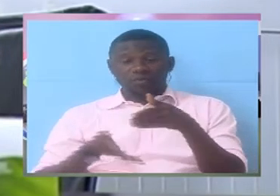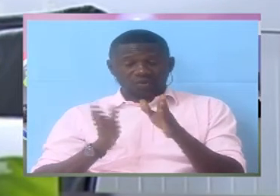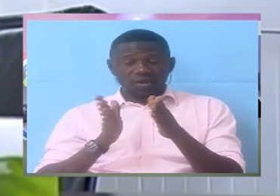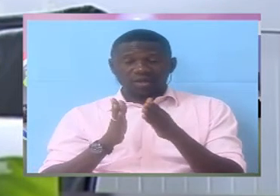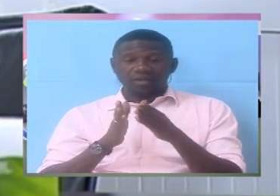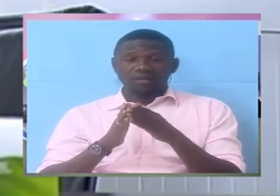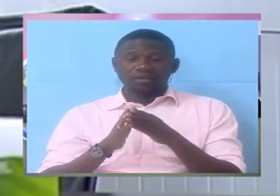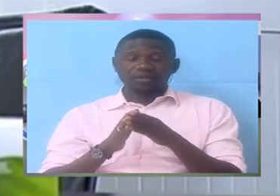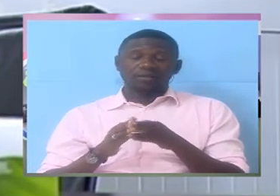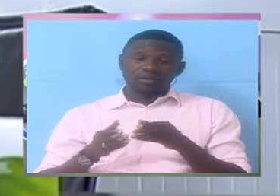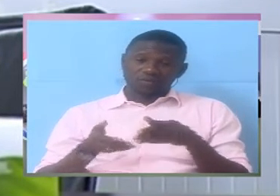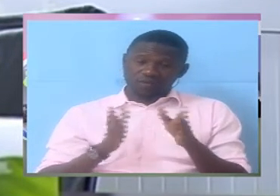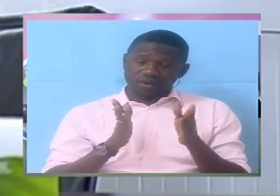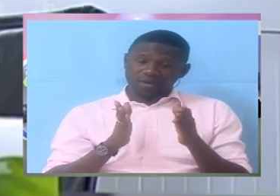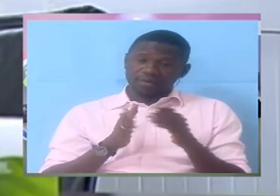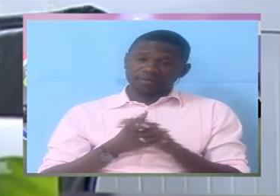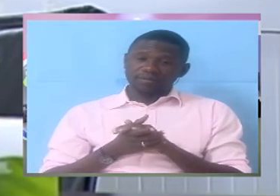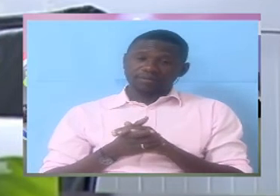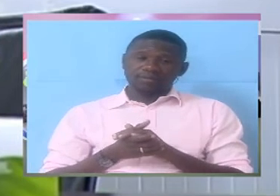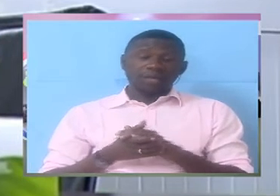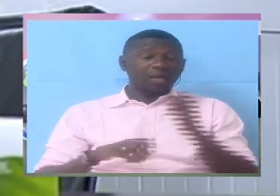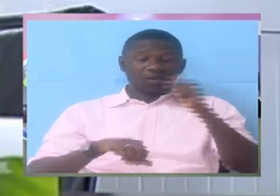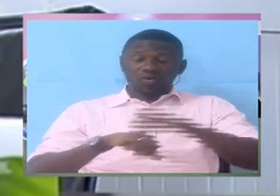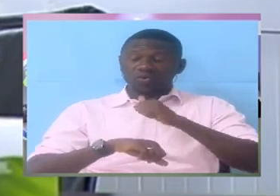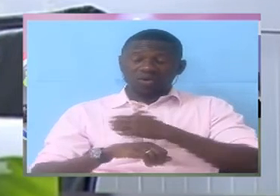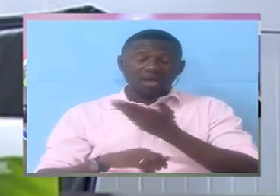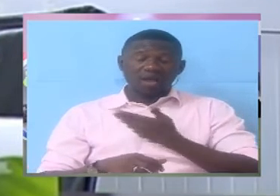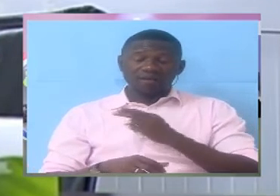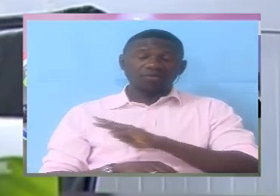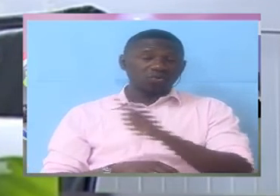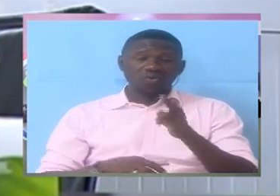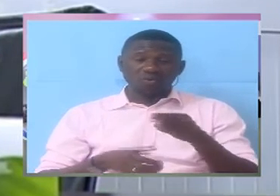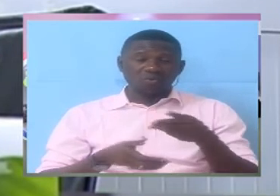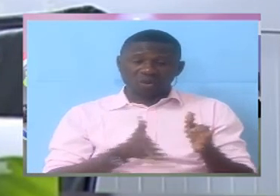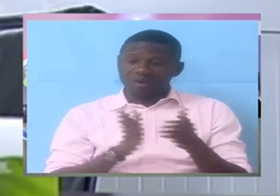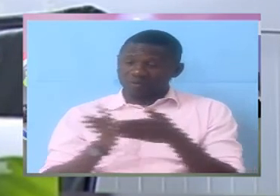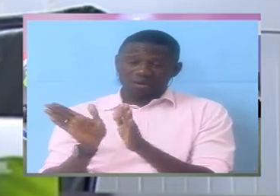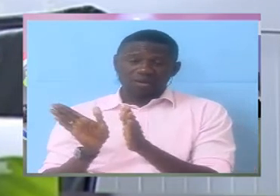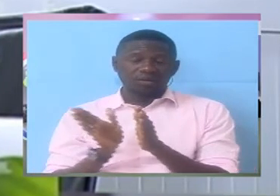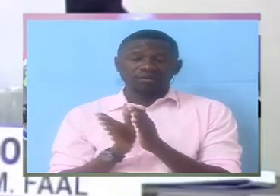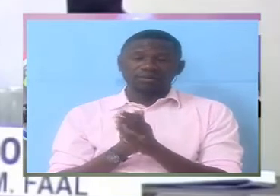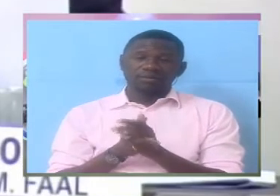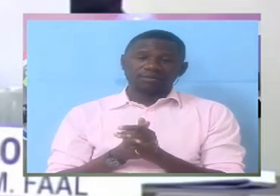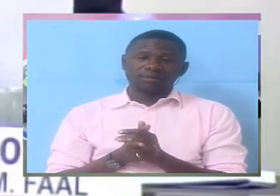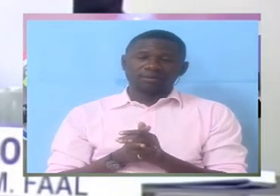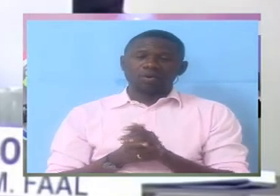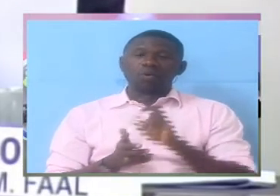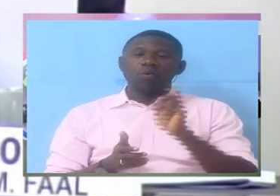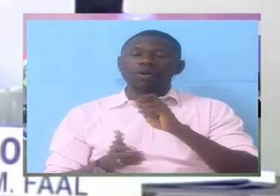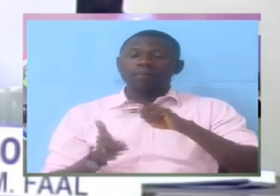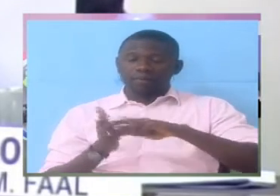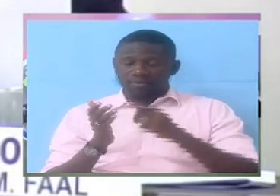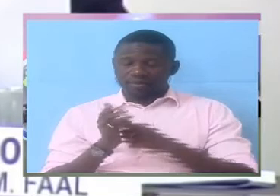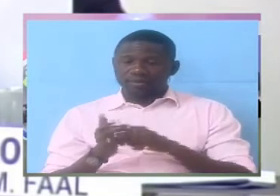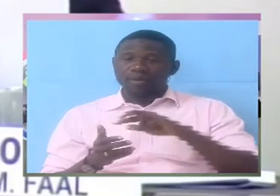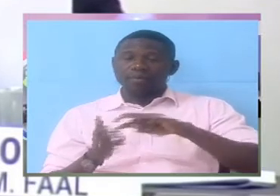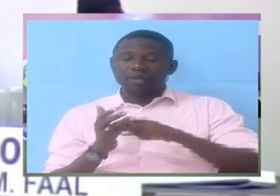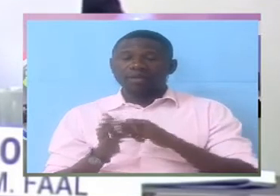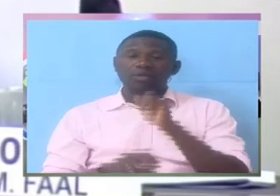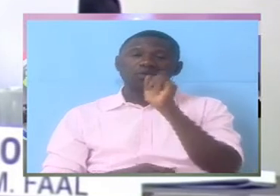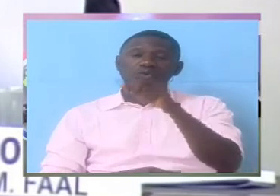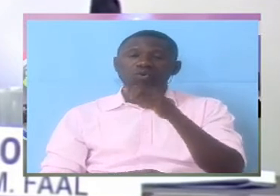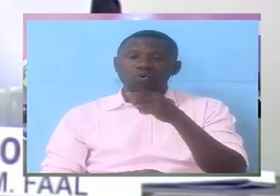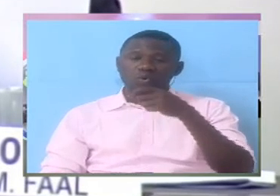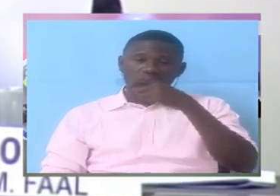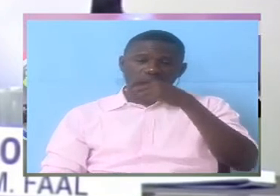Torturing has no procedure. No, what I mean that was, that was your modus operandi. That was